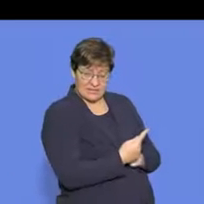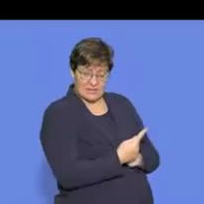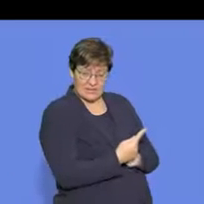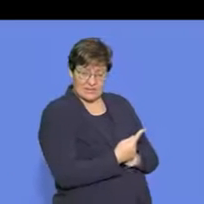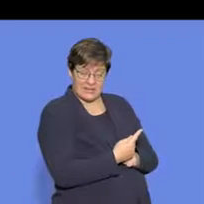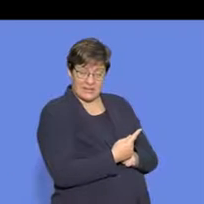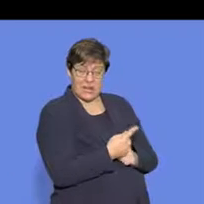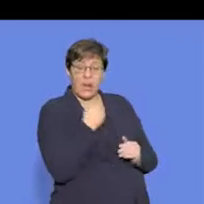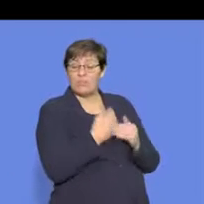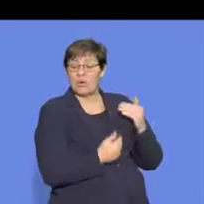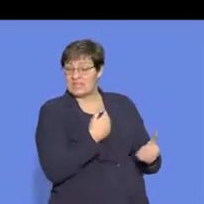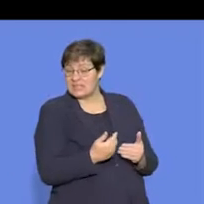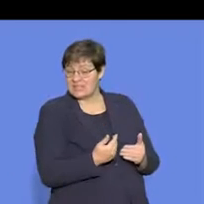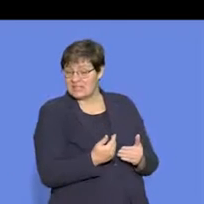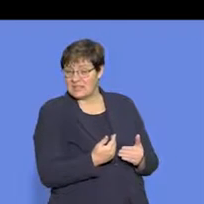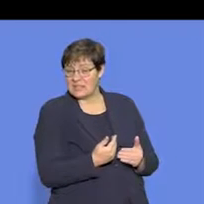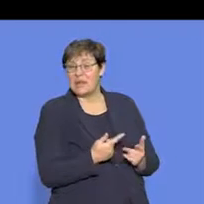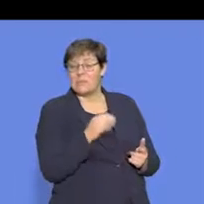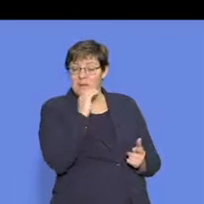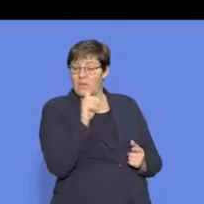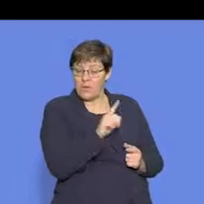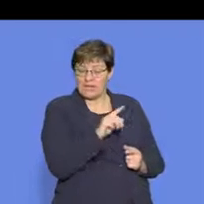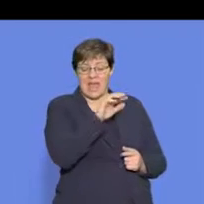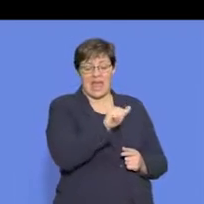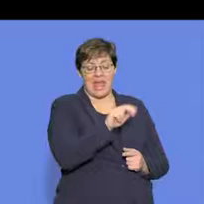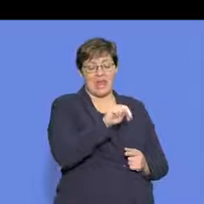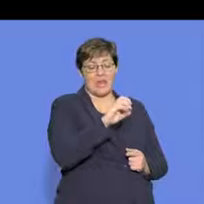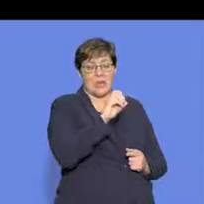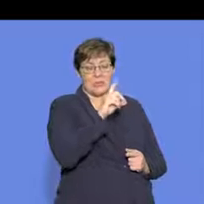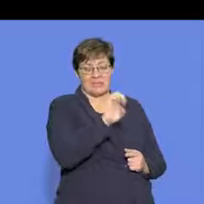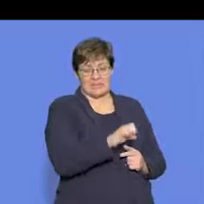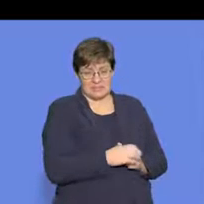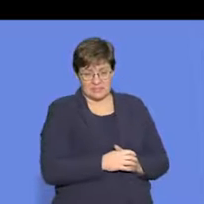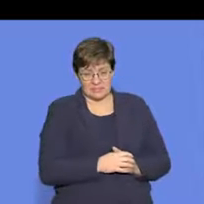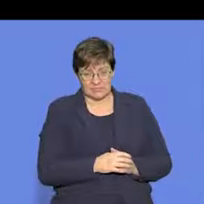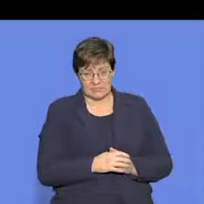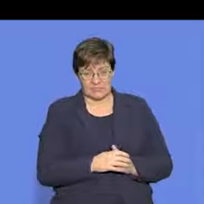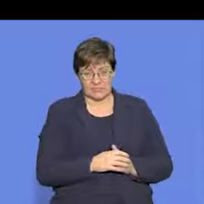ion in this process is actually the anode.